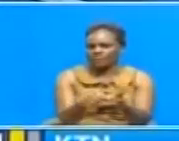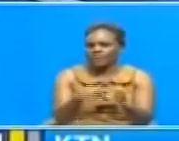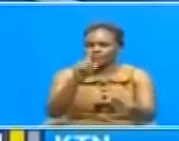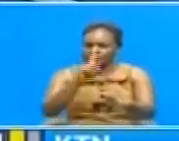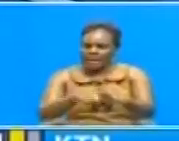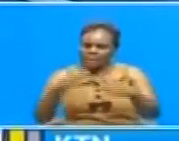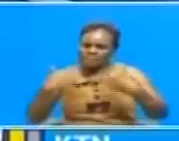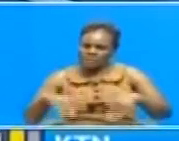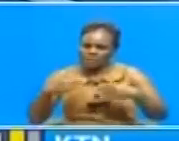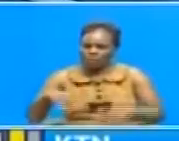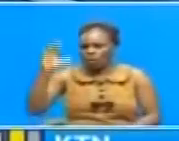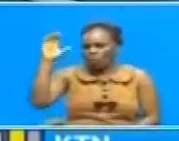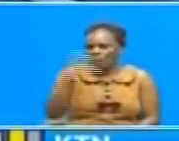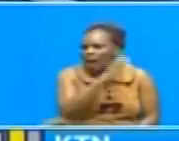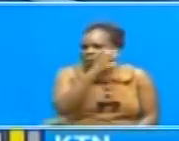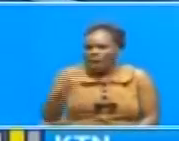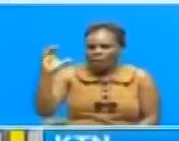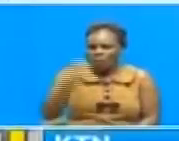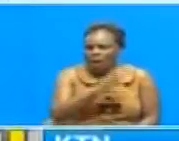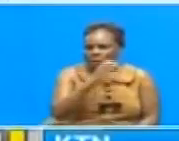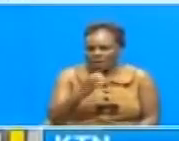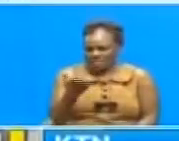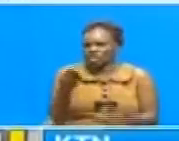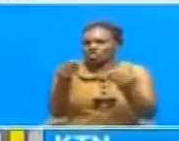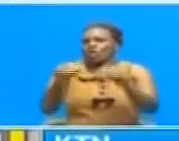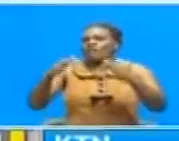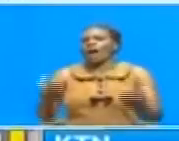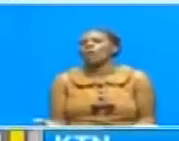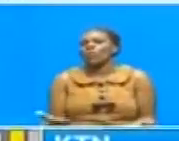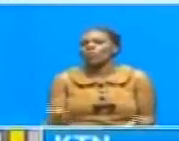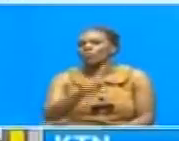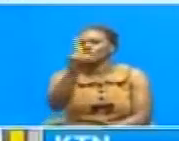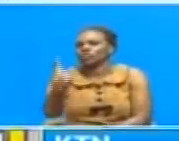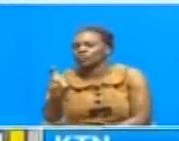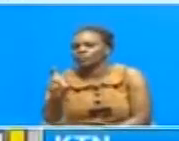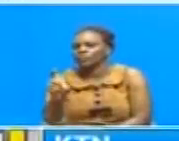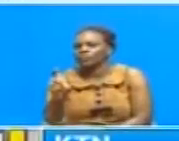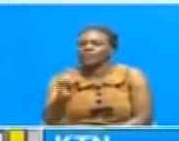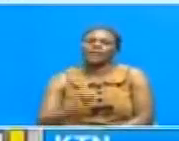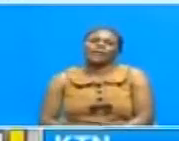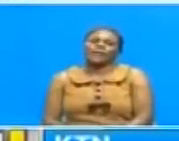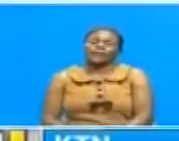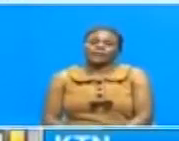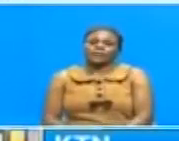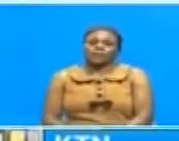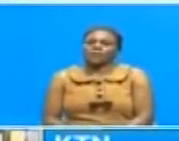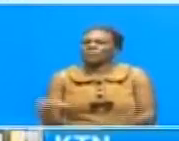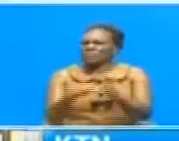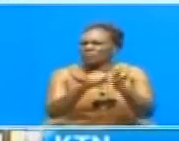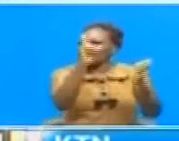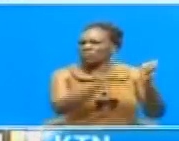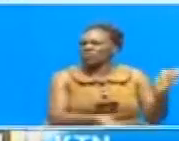people are drunk. Now that we are going to address the problem now, because is the